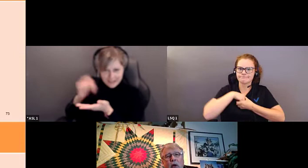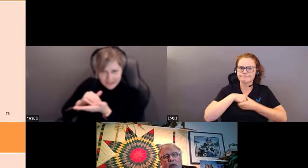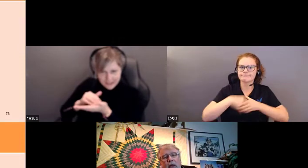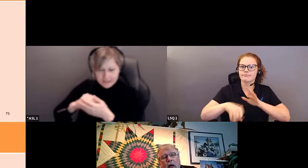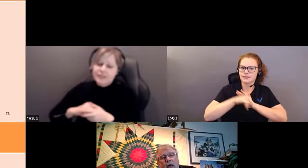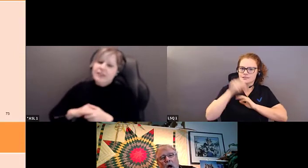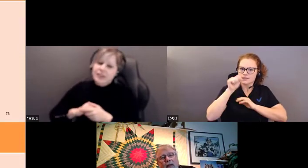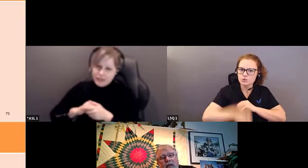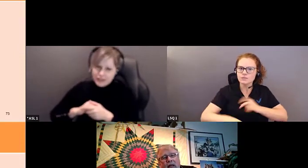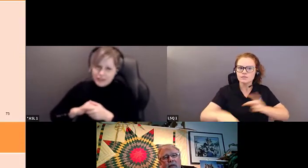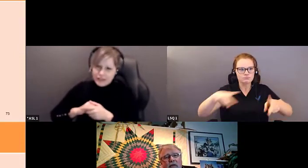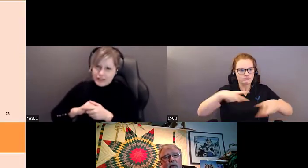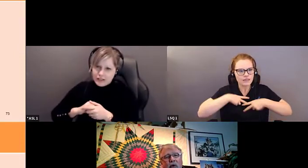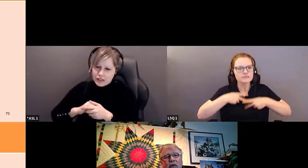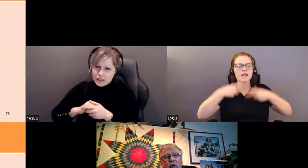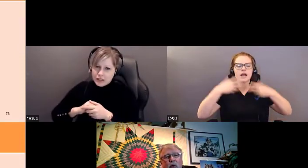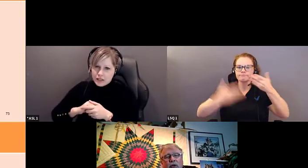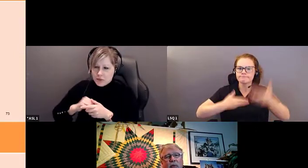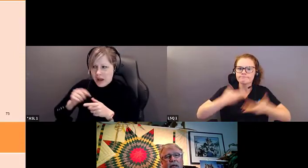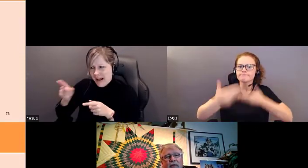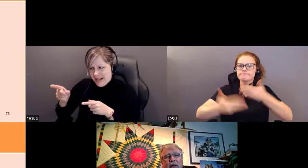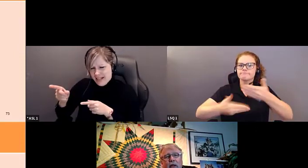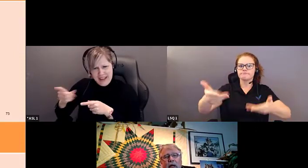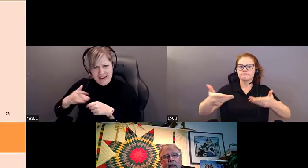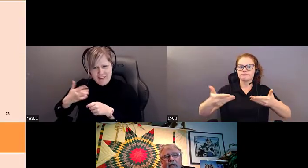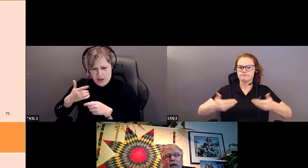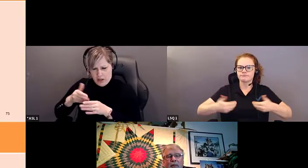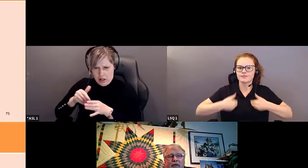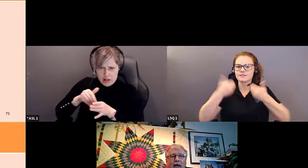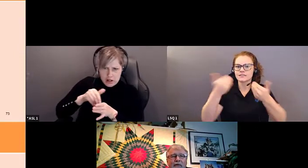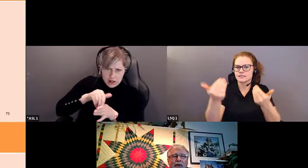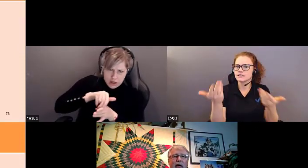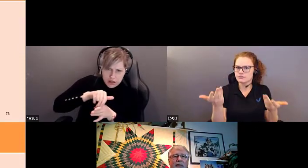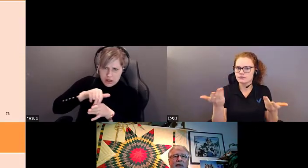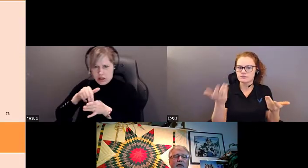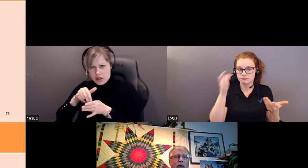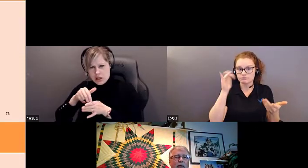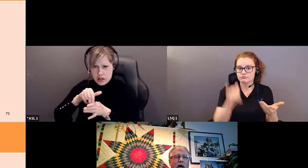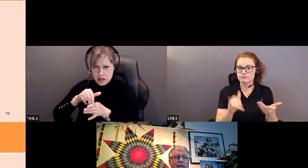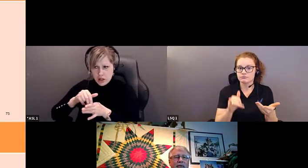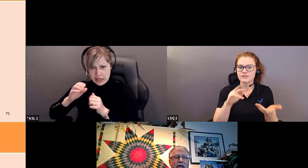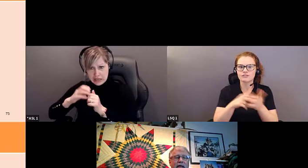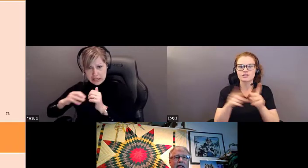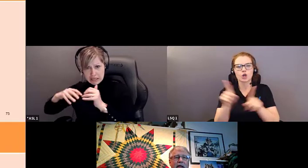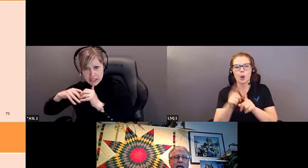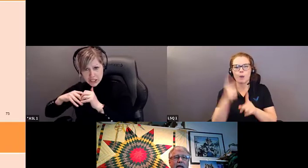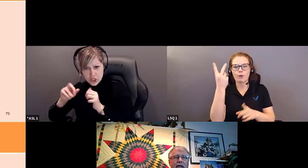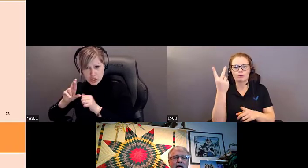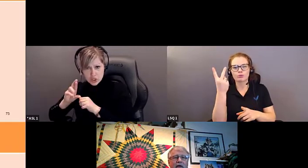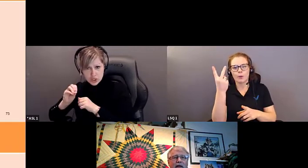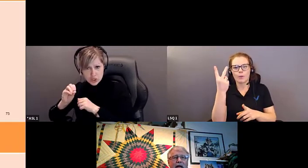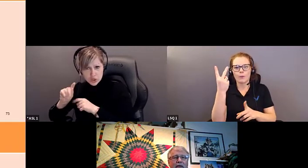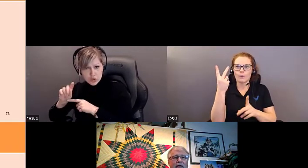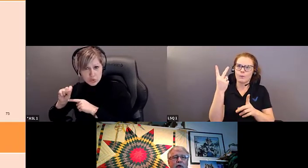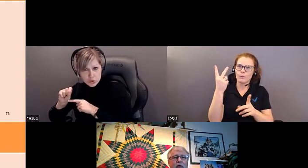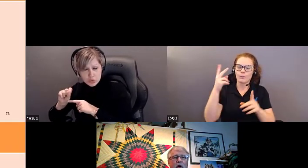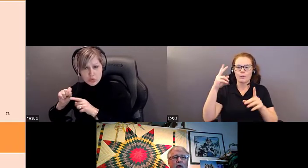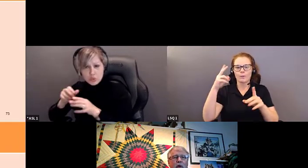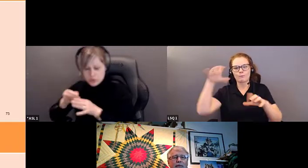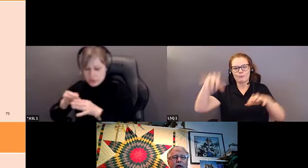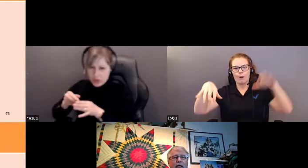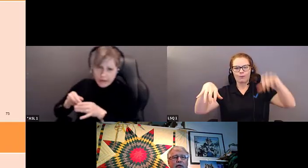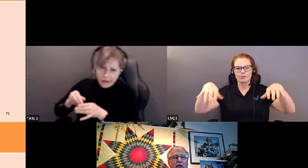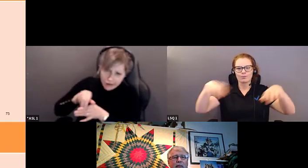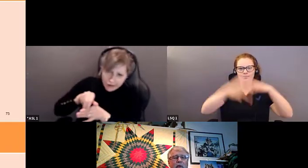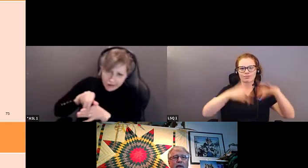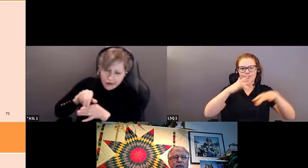also, though, are caught in essence between two worlds, because they almost have, as we would often say in the understanding of the two-row,